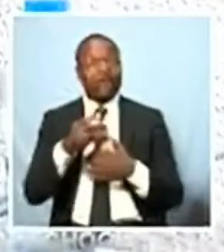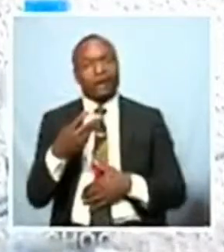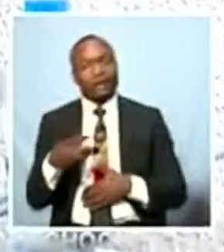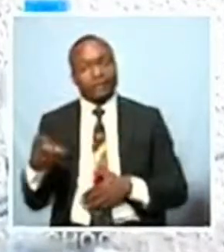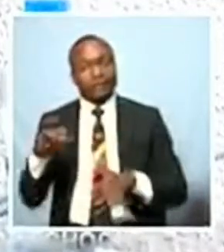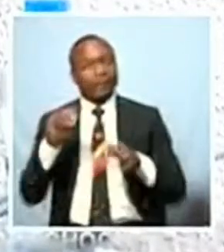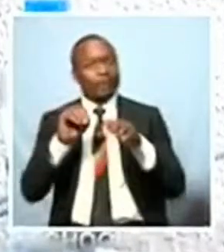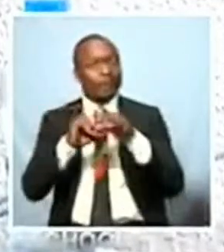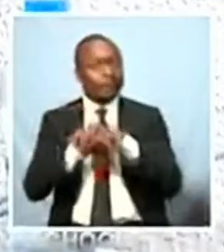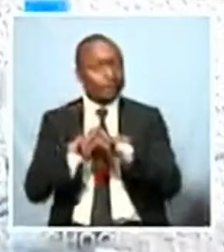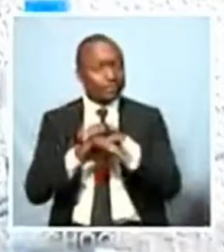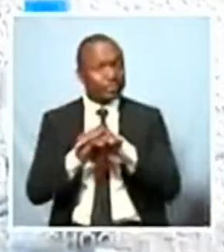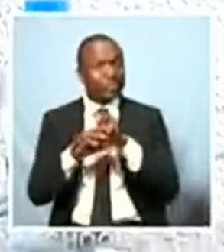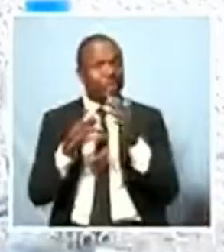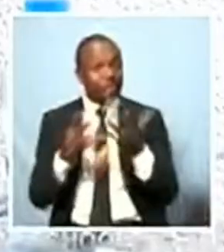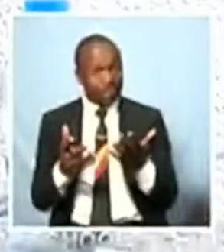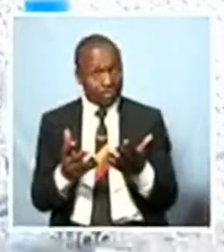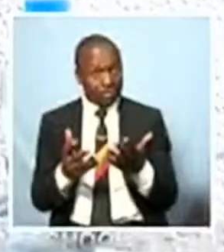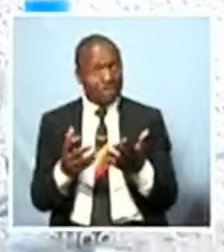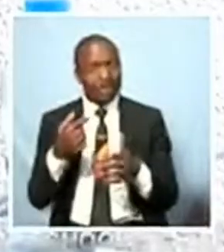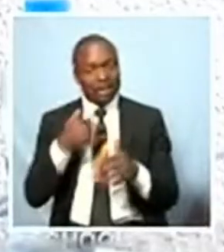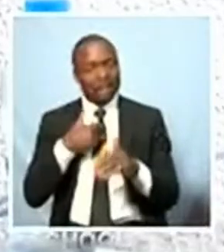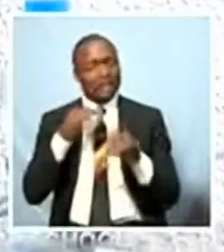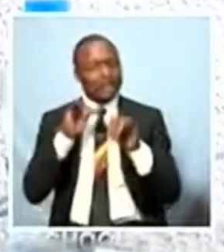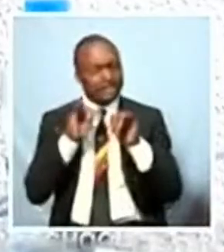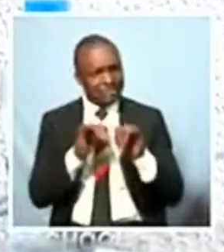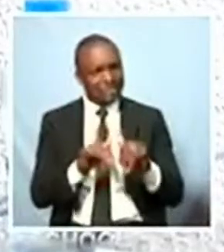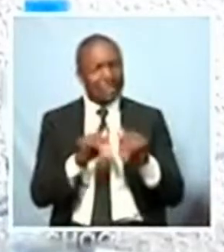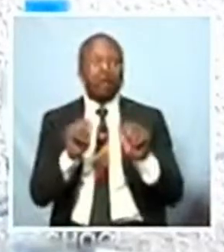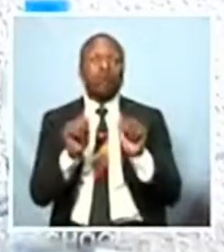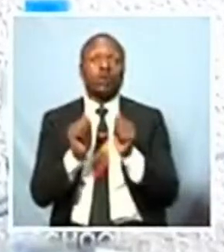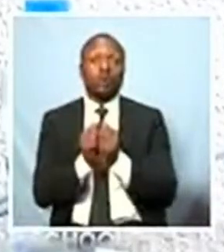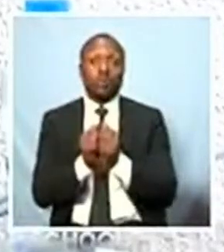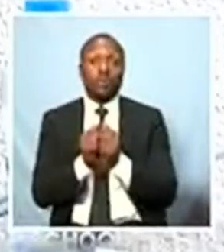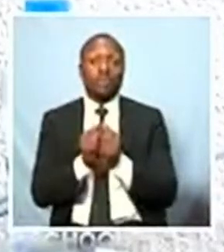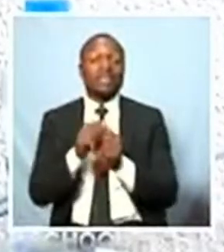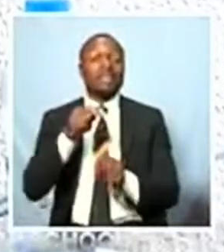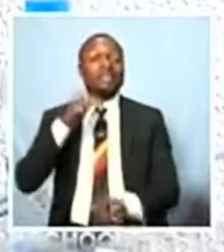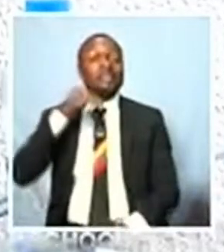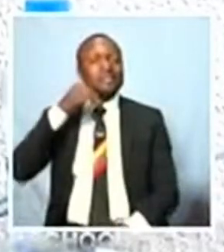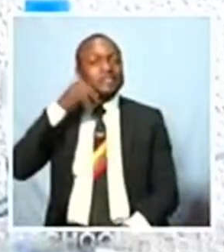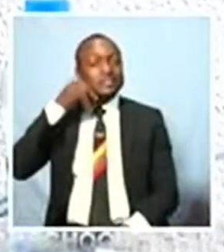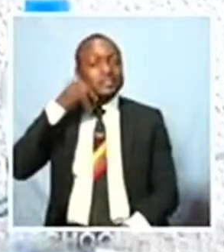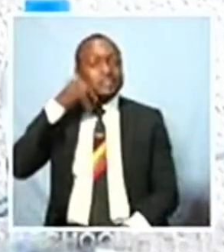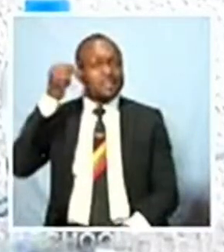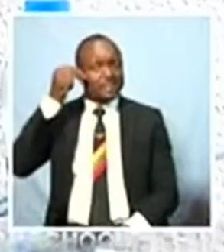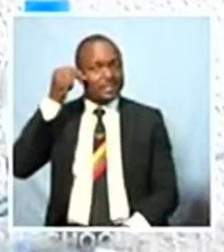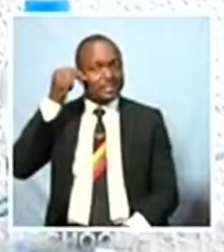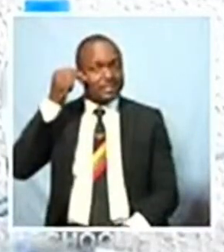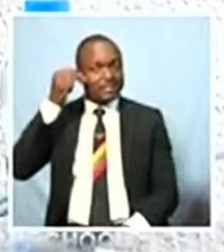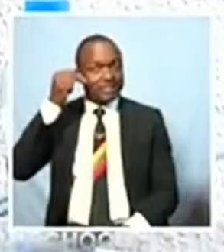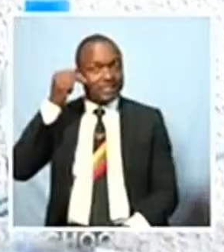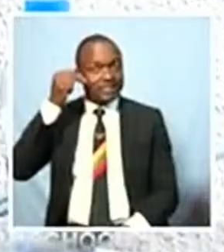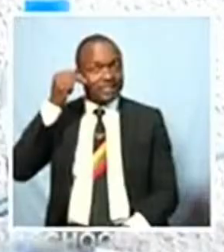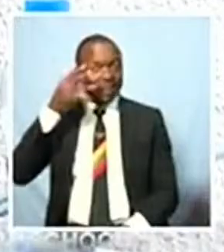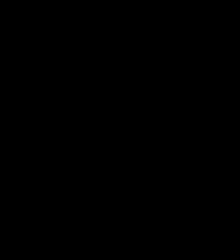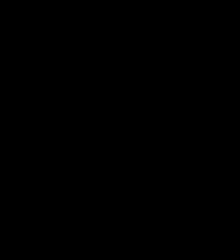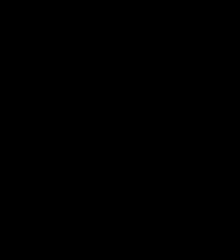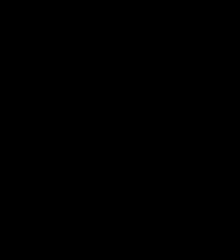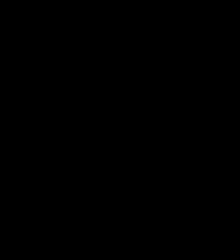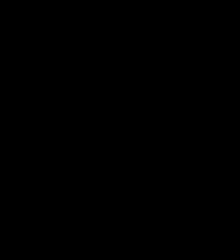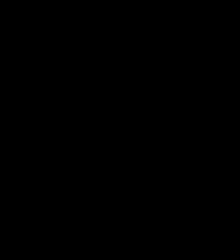accessible? I lived with a niece in my house for 14 years. I got that niece